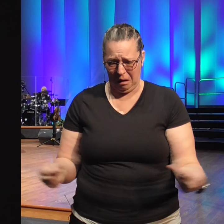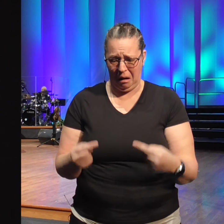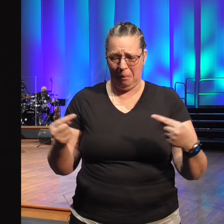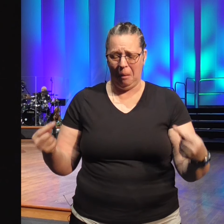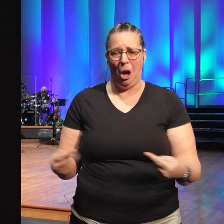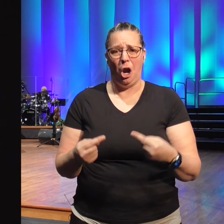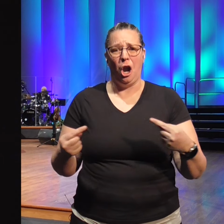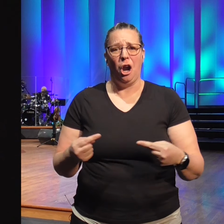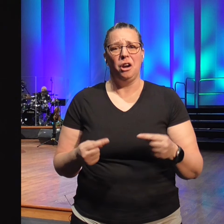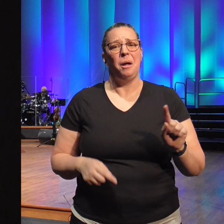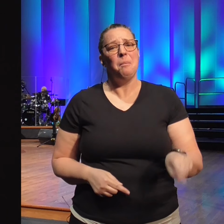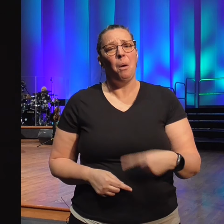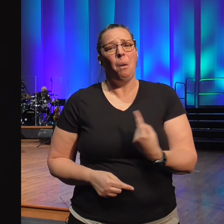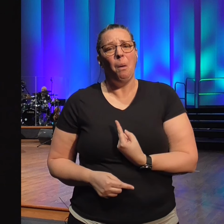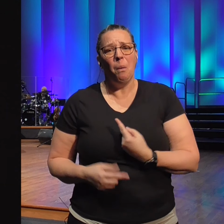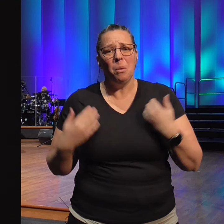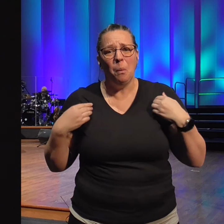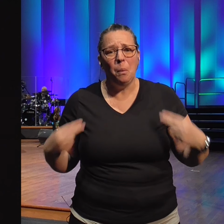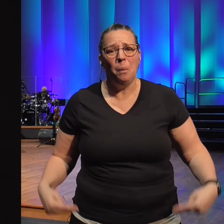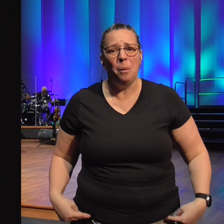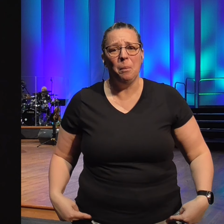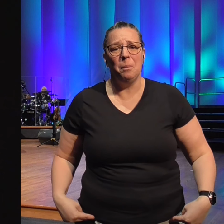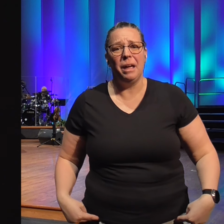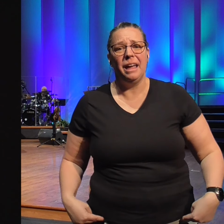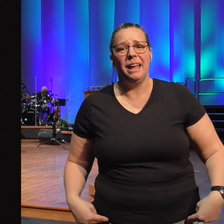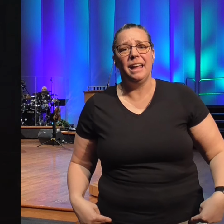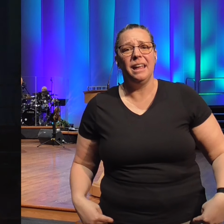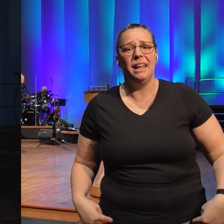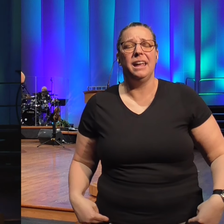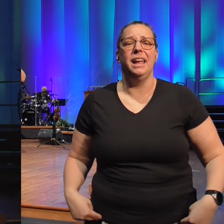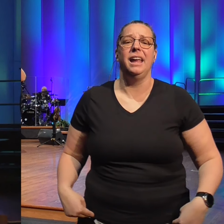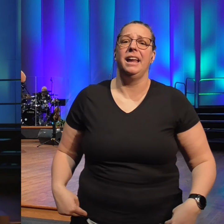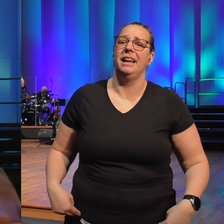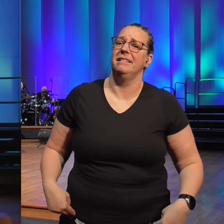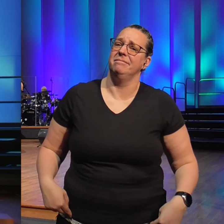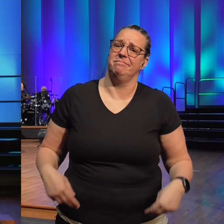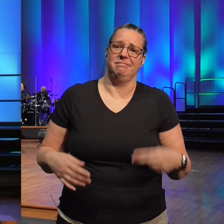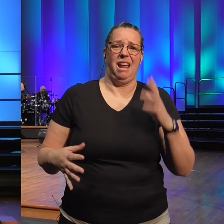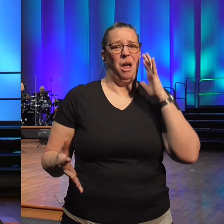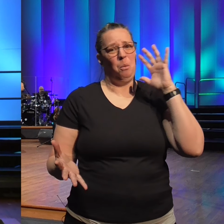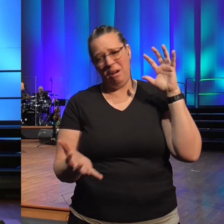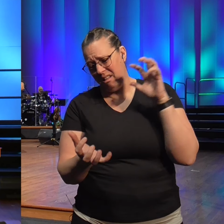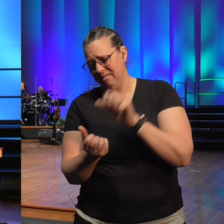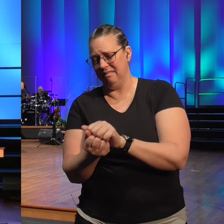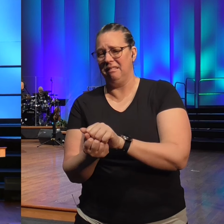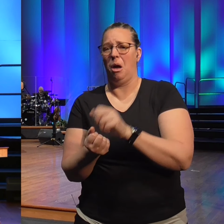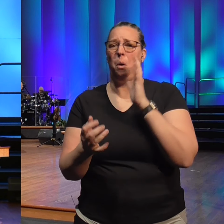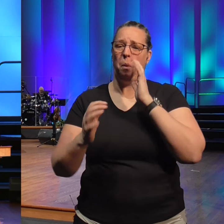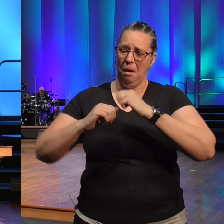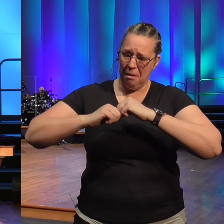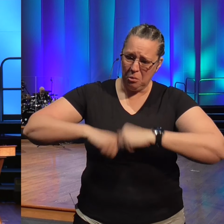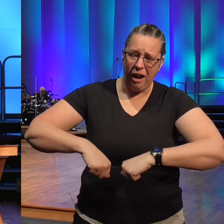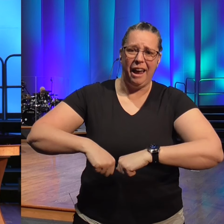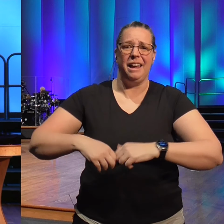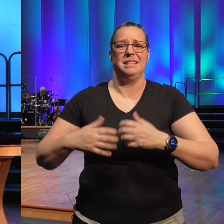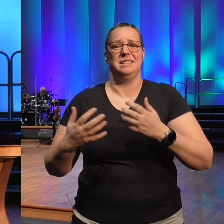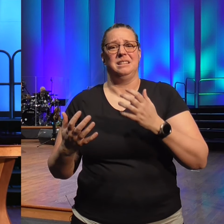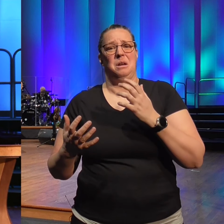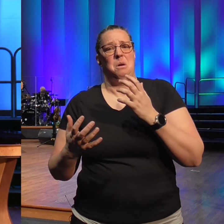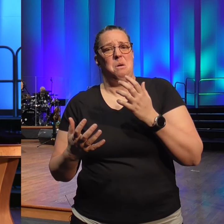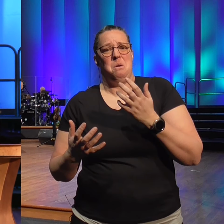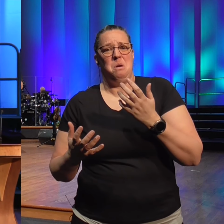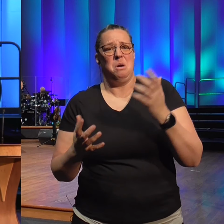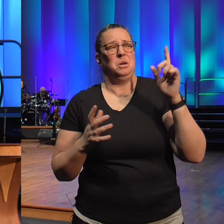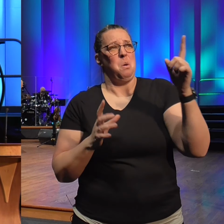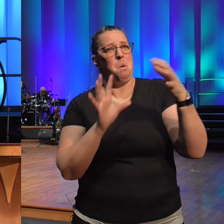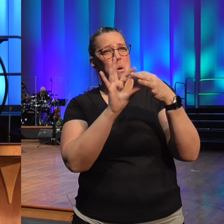I'm only human, and I crash and I break down. Your words in